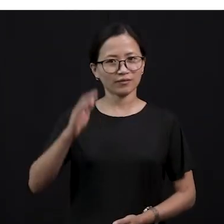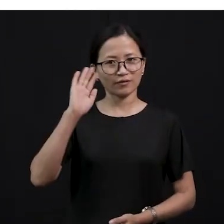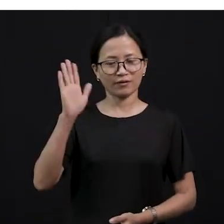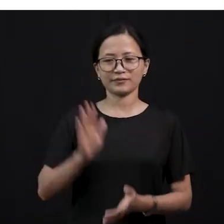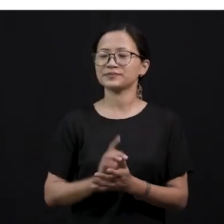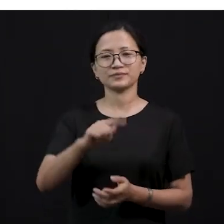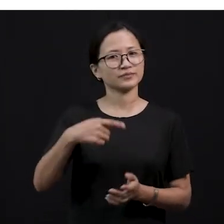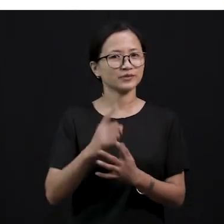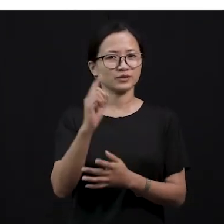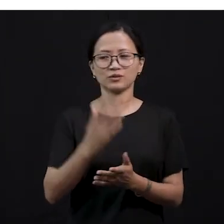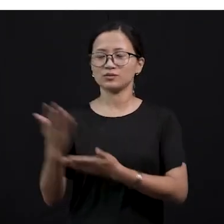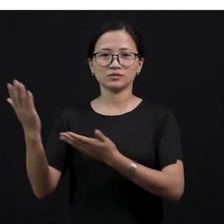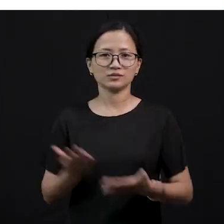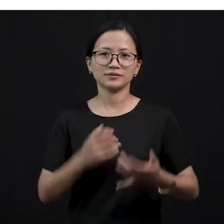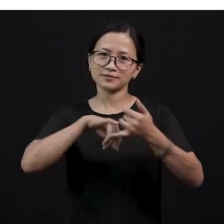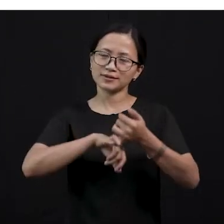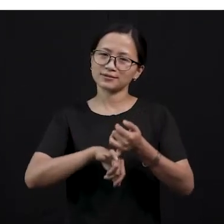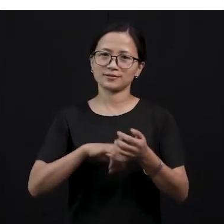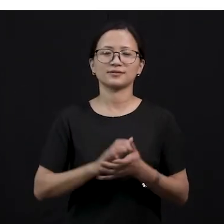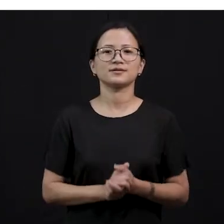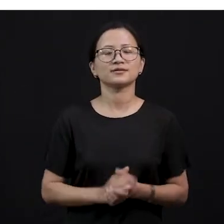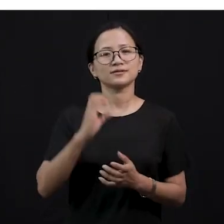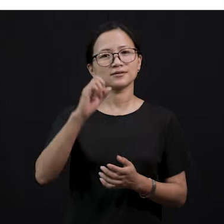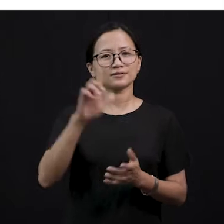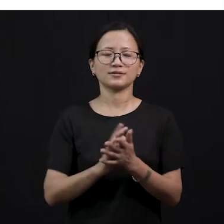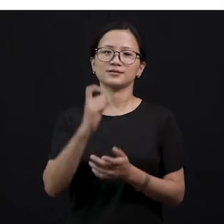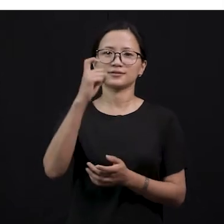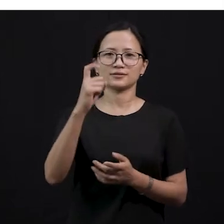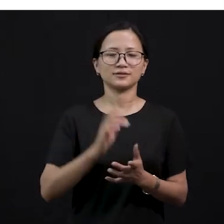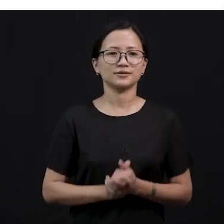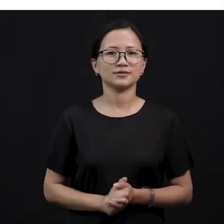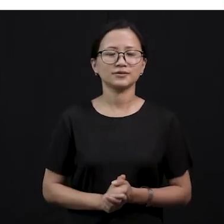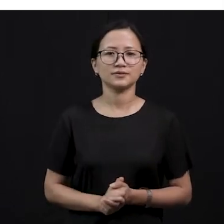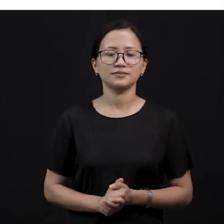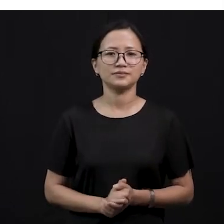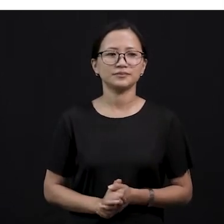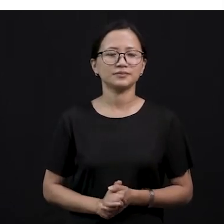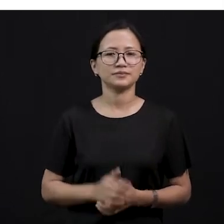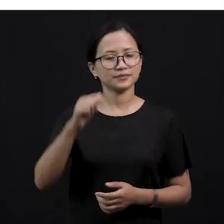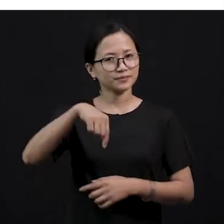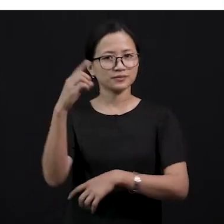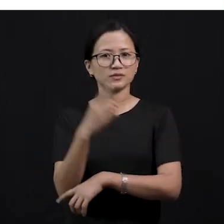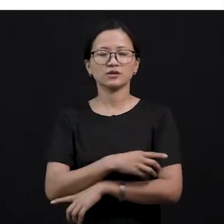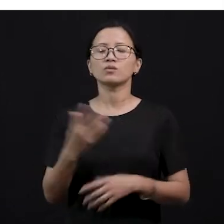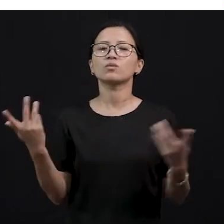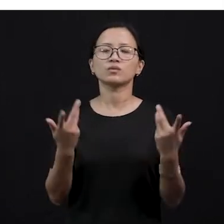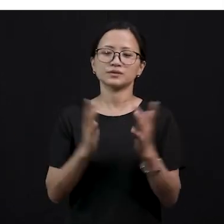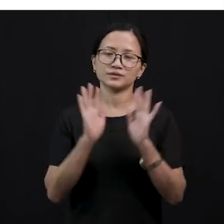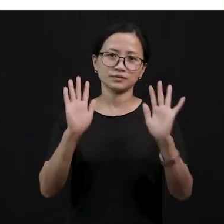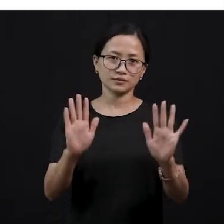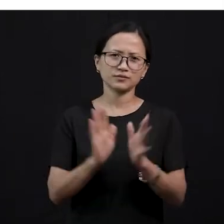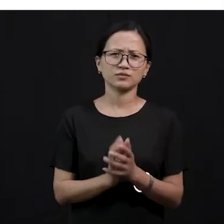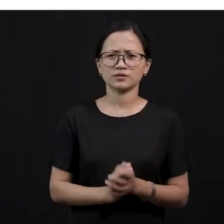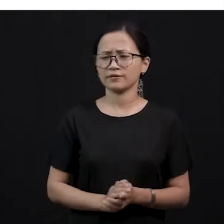Hi everyone. So welcome to Social Sciences class 7. So today what we have for you